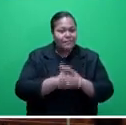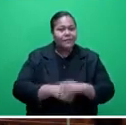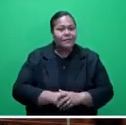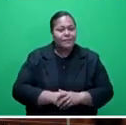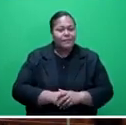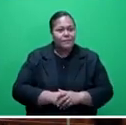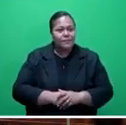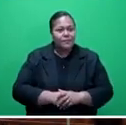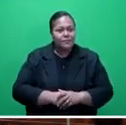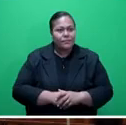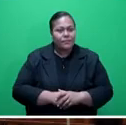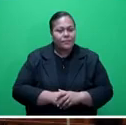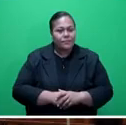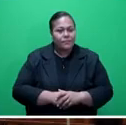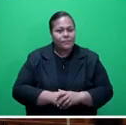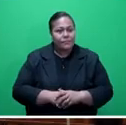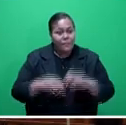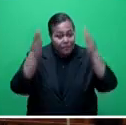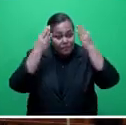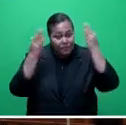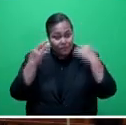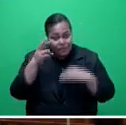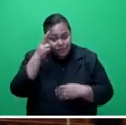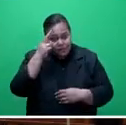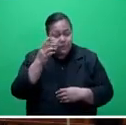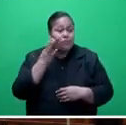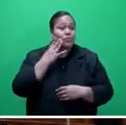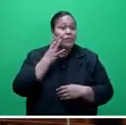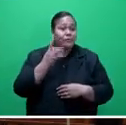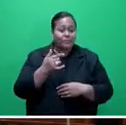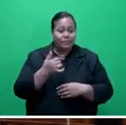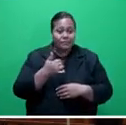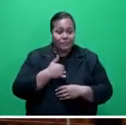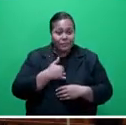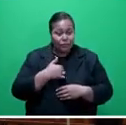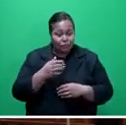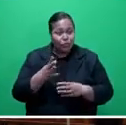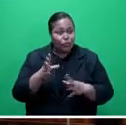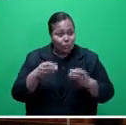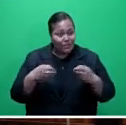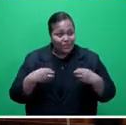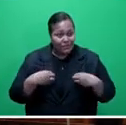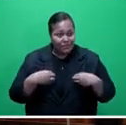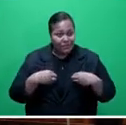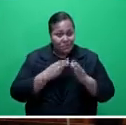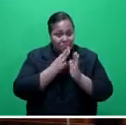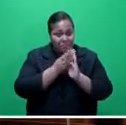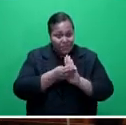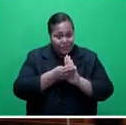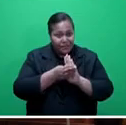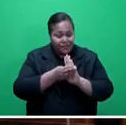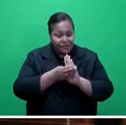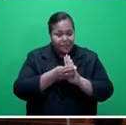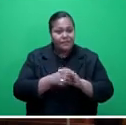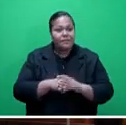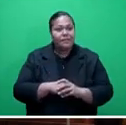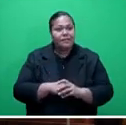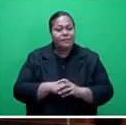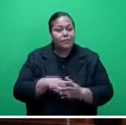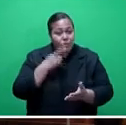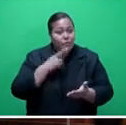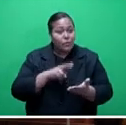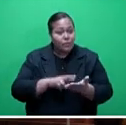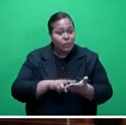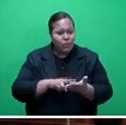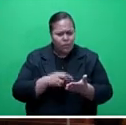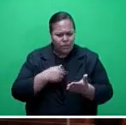sir, when I received the Hansard report, I note that